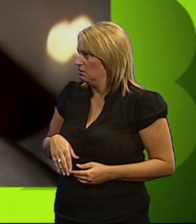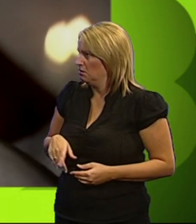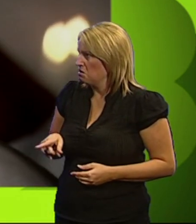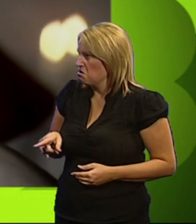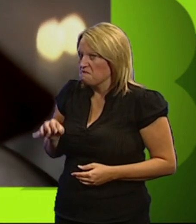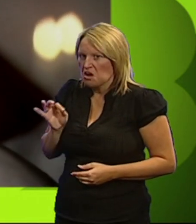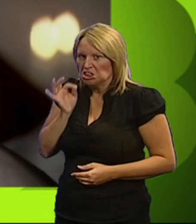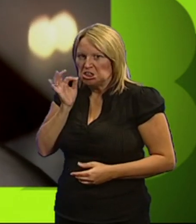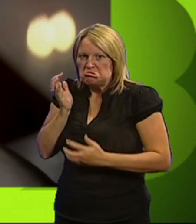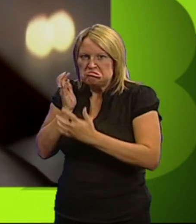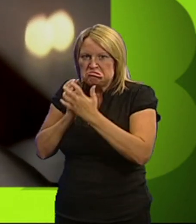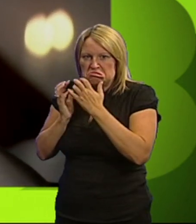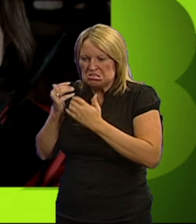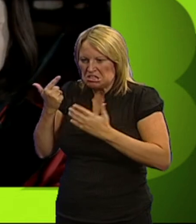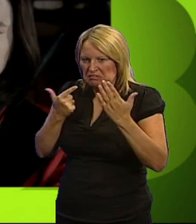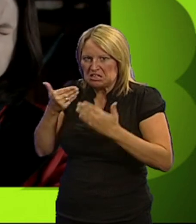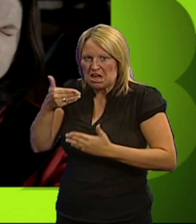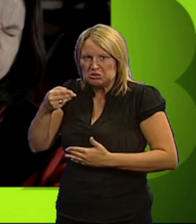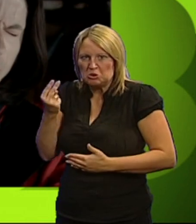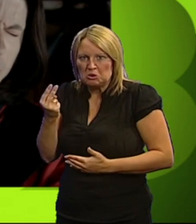French aristocrat, 1792.